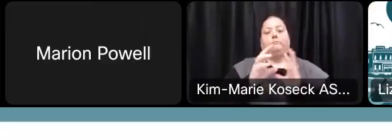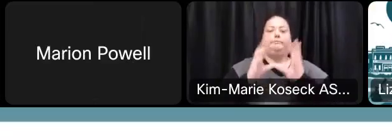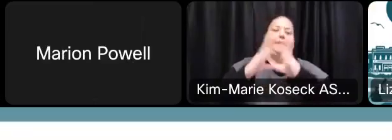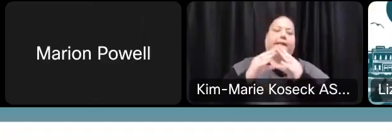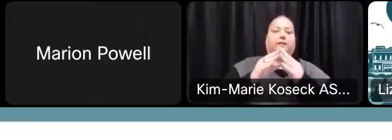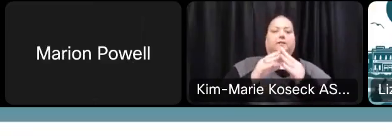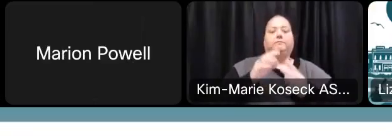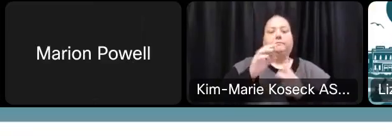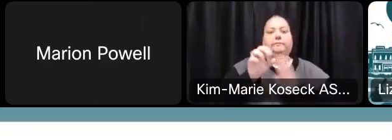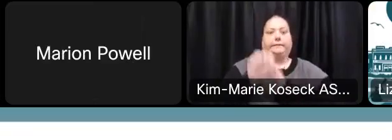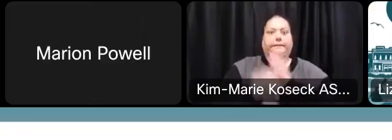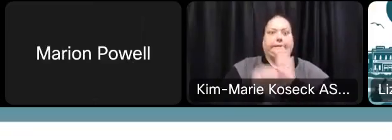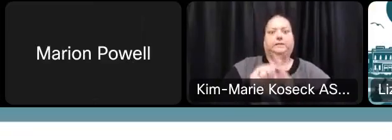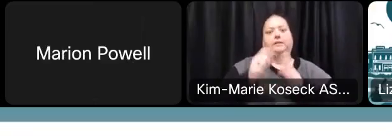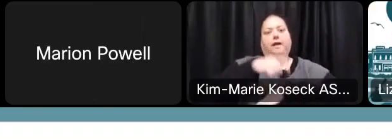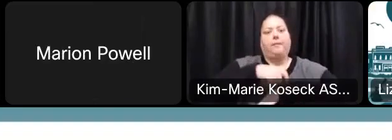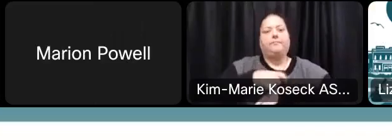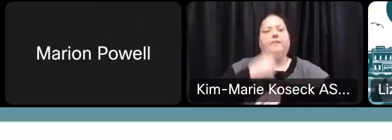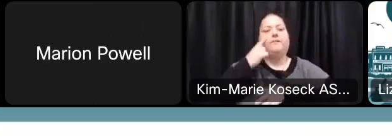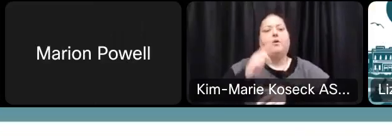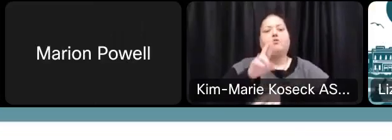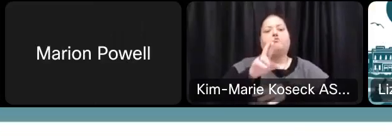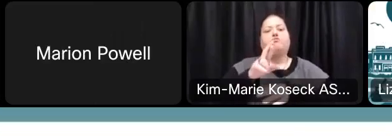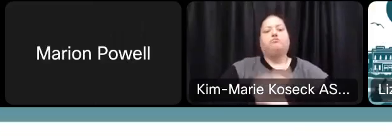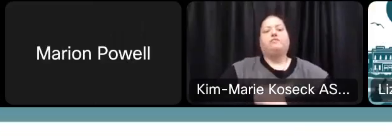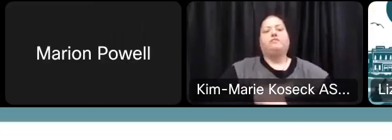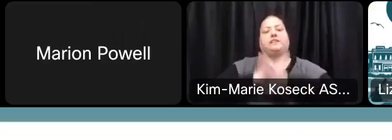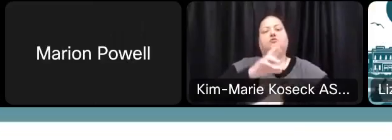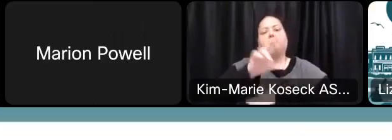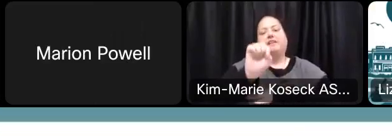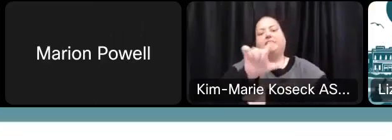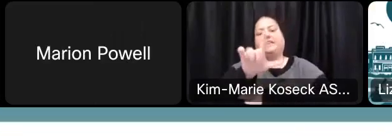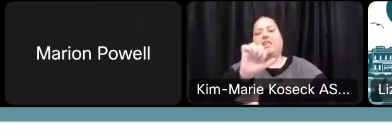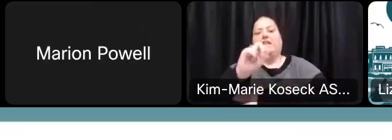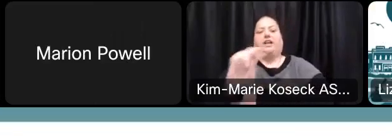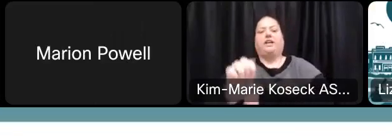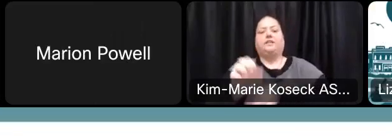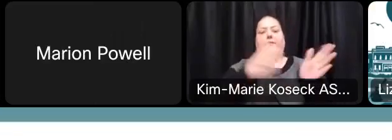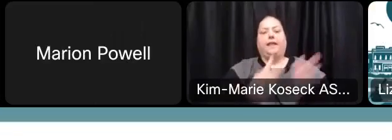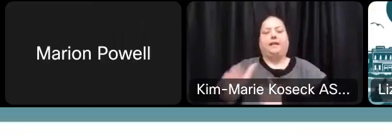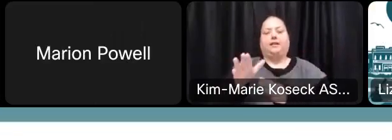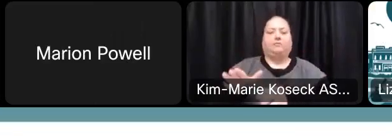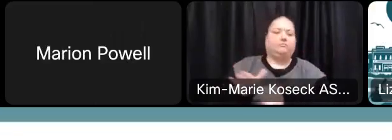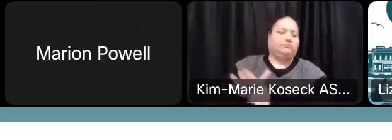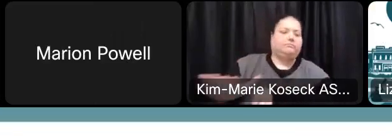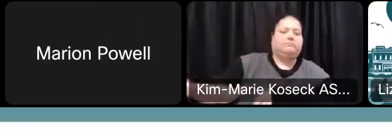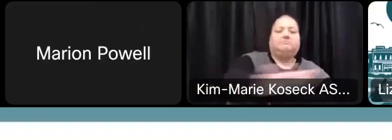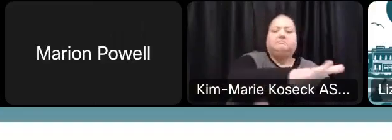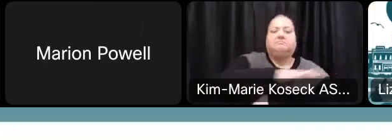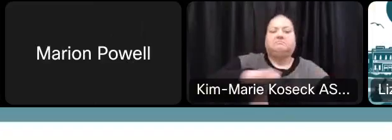So this one is going to be focusing on resilience planning in action across New York State communities.